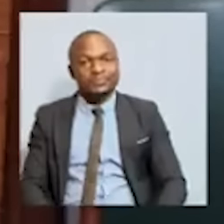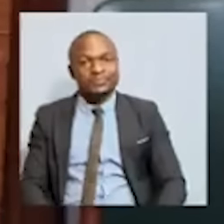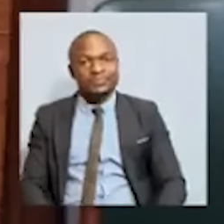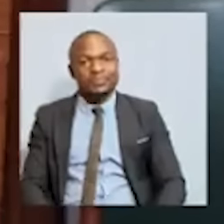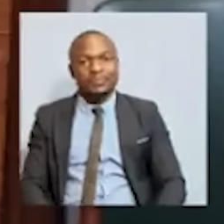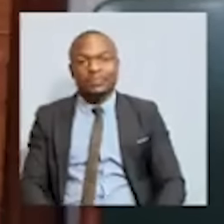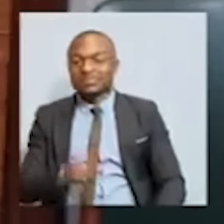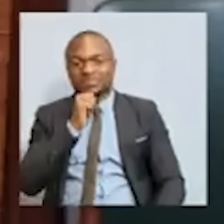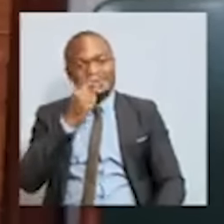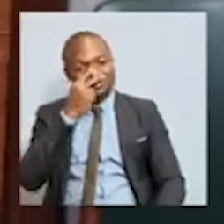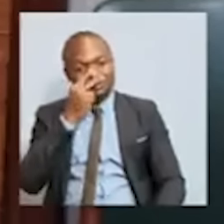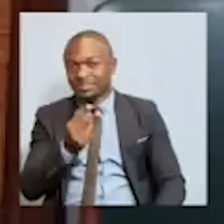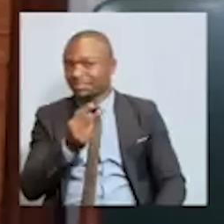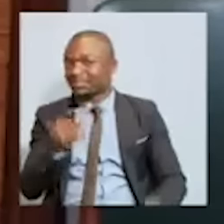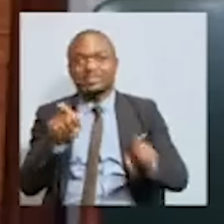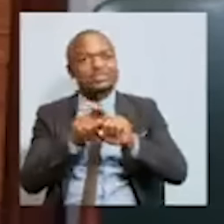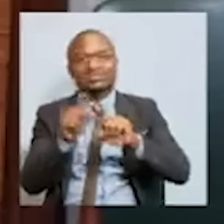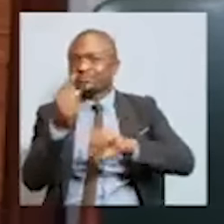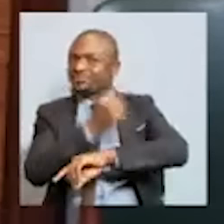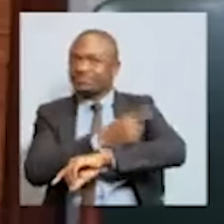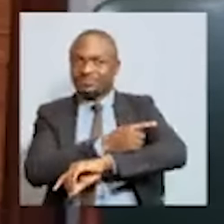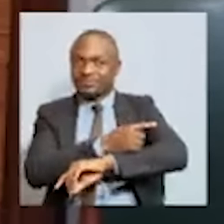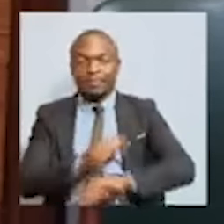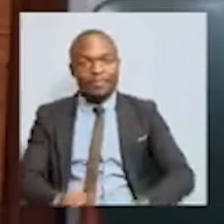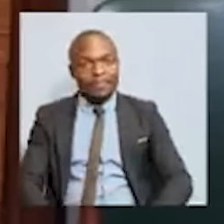at all on the material day.